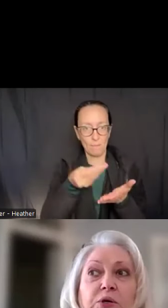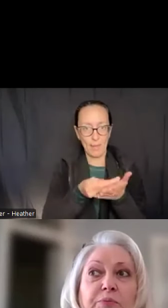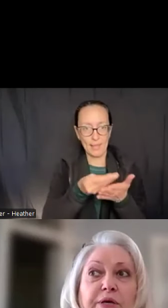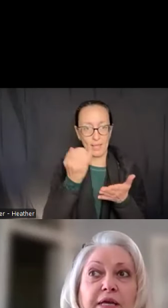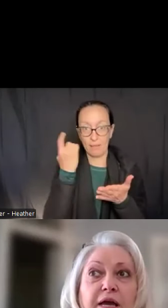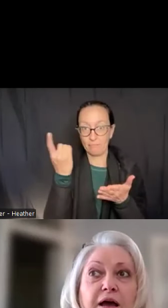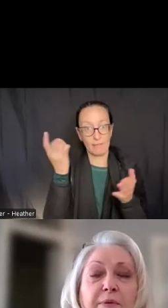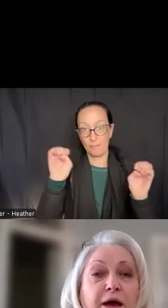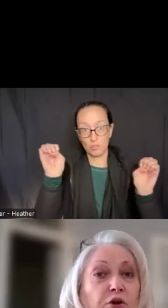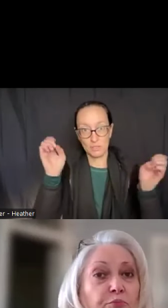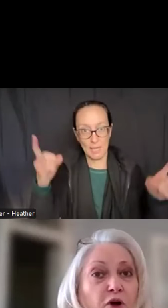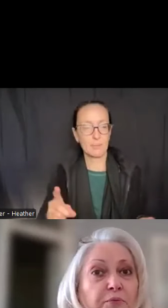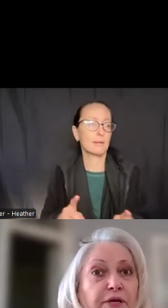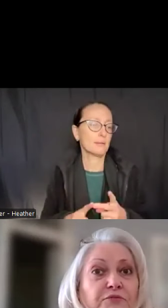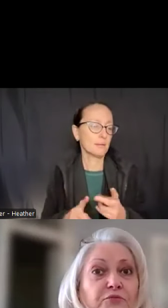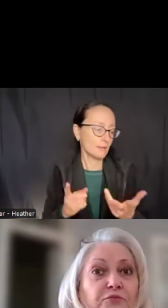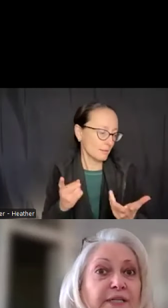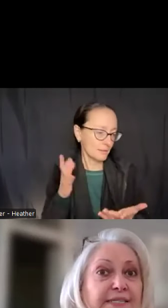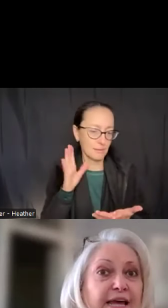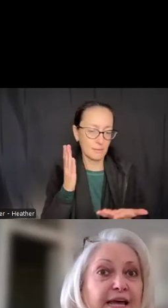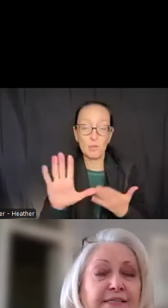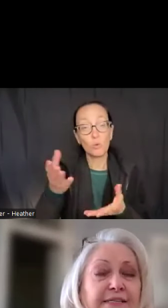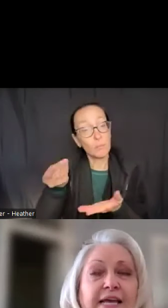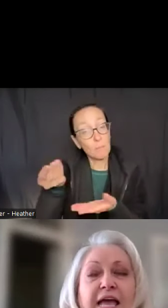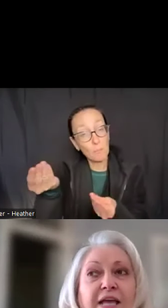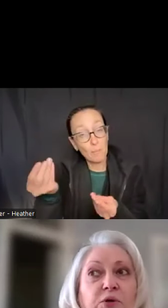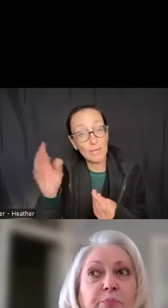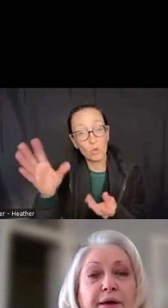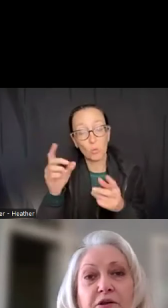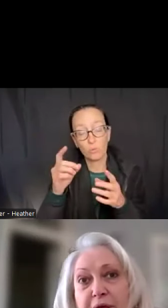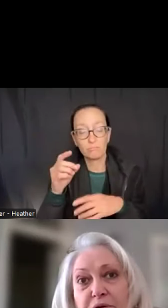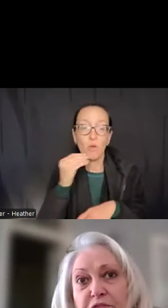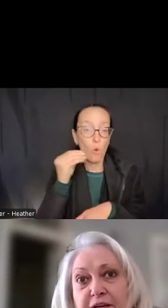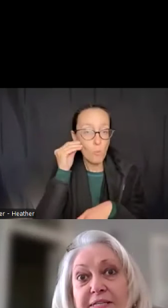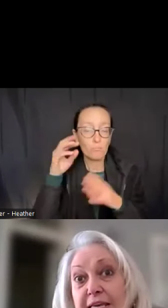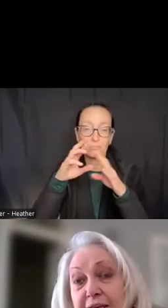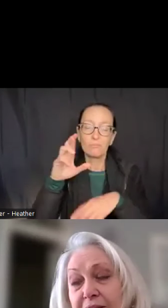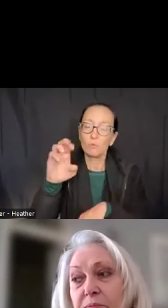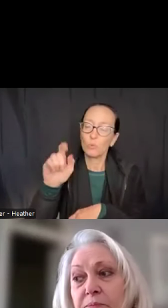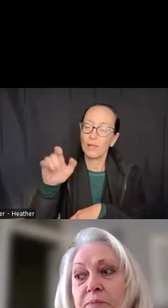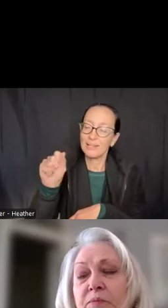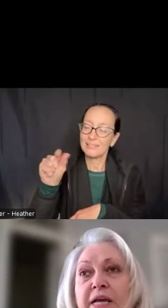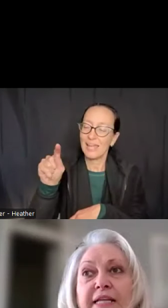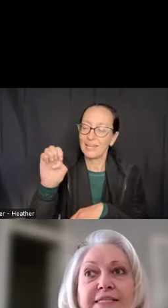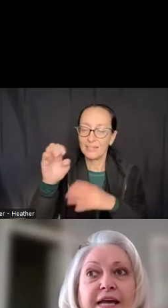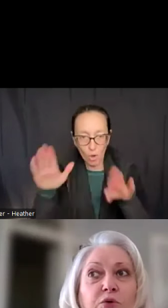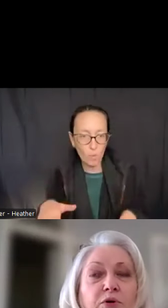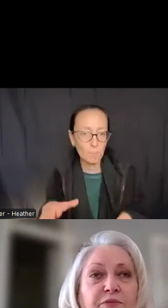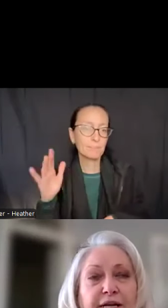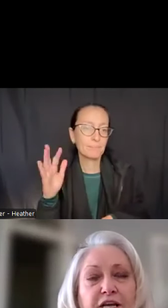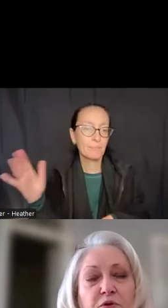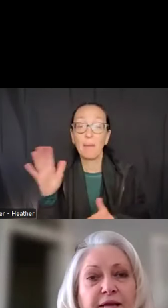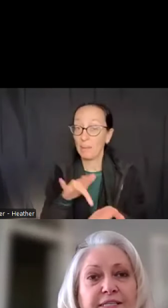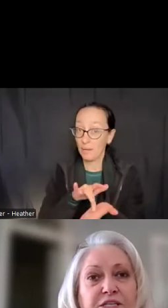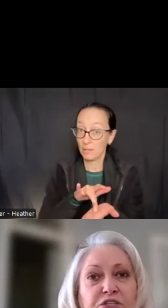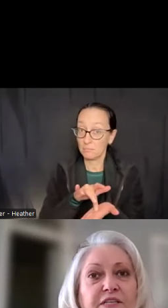It could be about your property, real estate. It could be about your medical affairs again. Let's say you want somebody